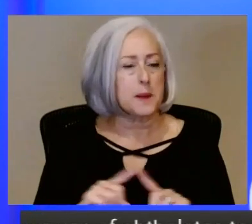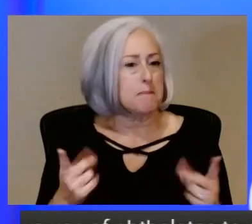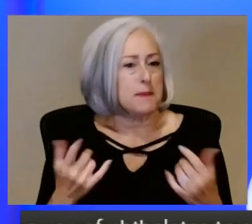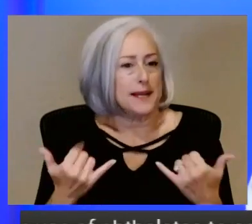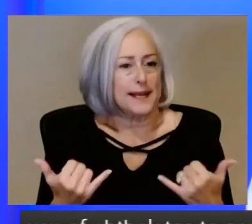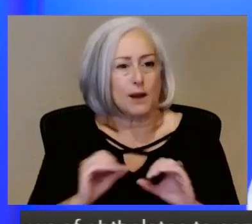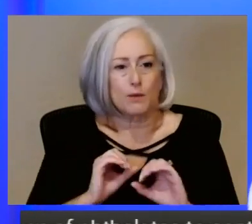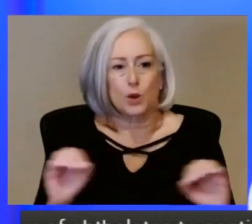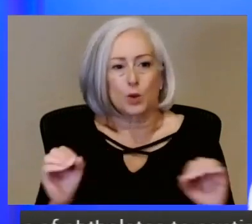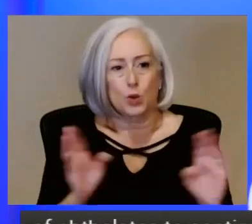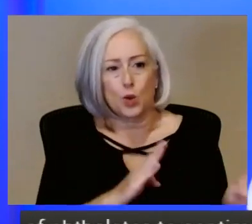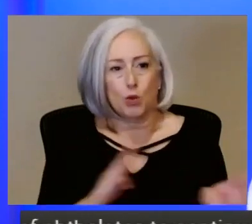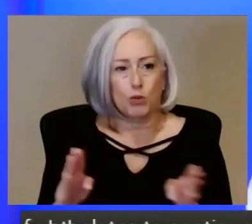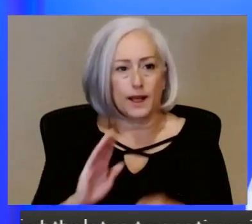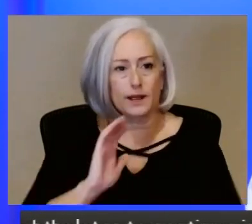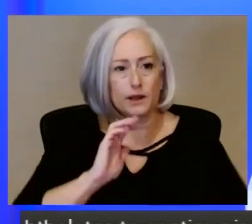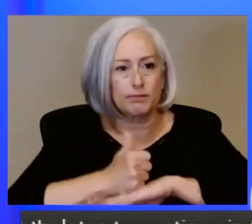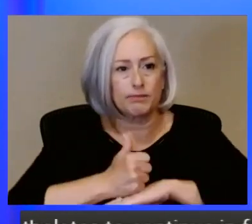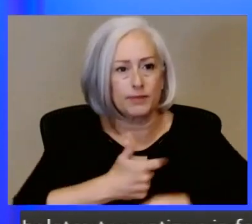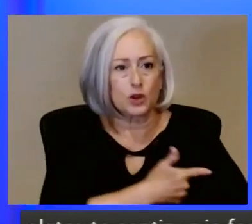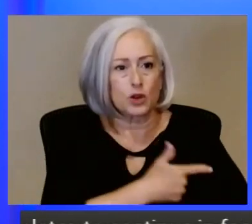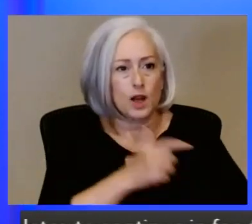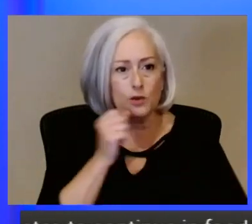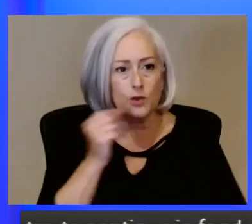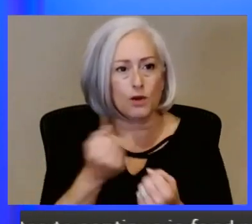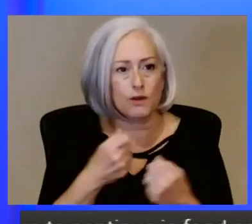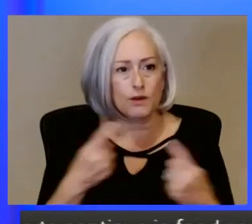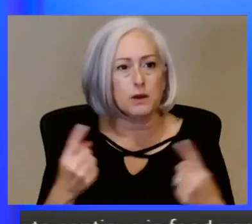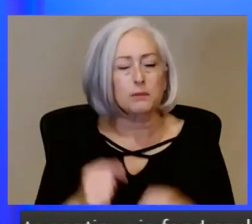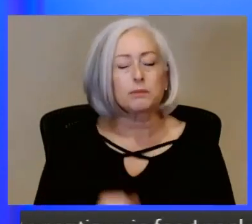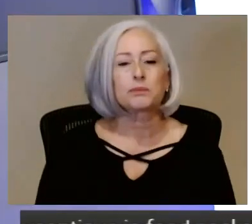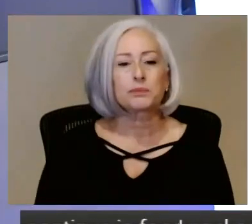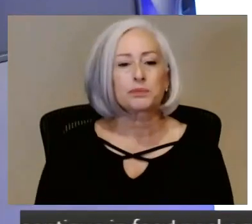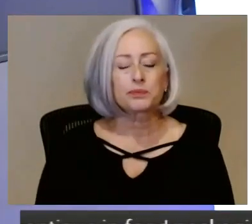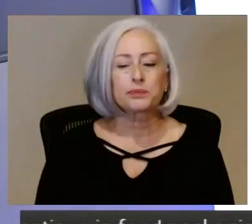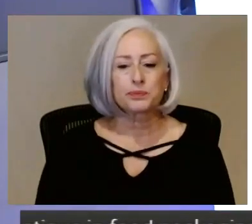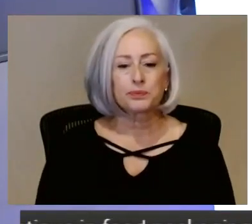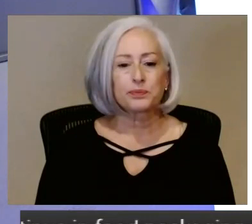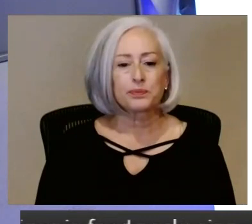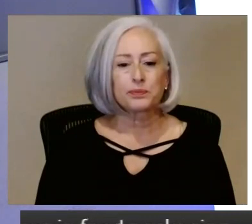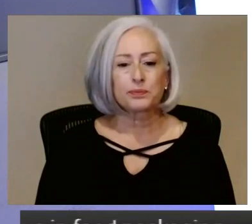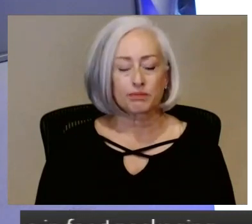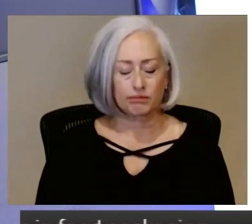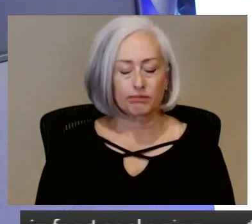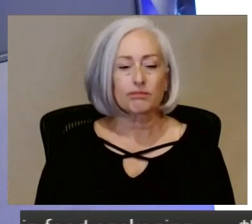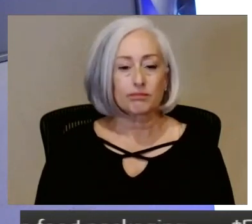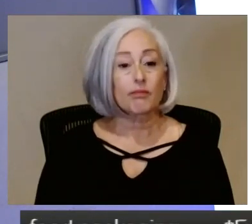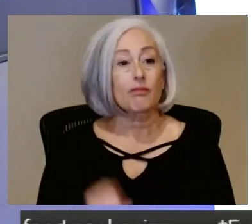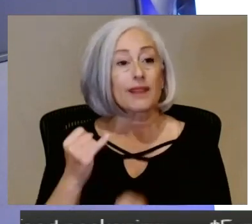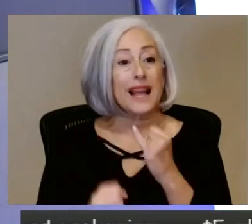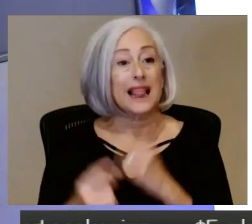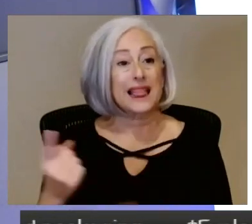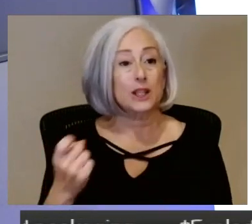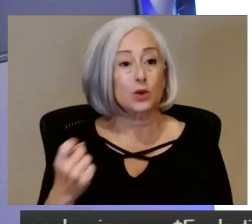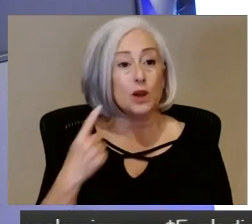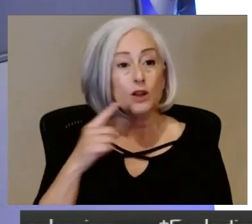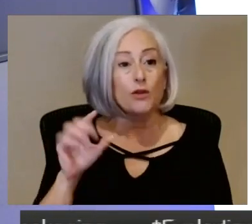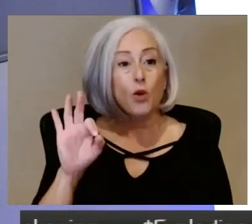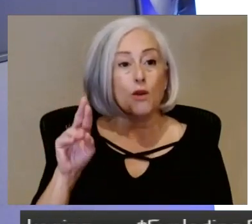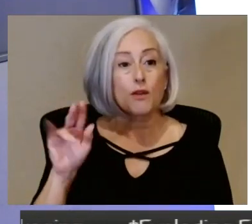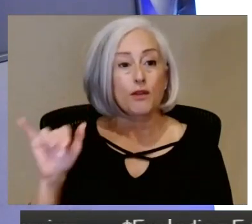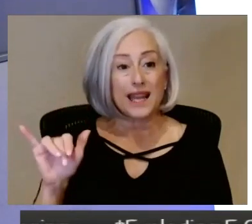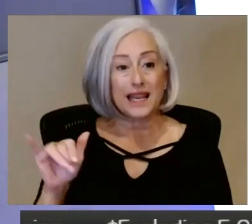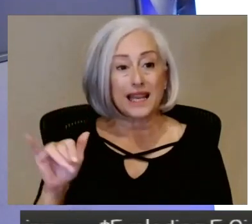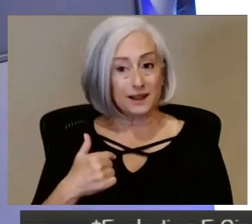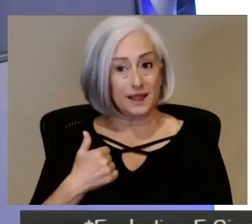it for the mass public, for the general population. Okay, I'm going to ask this last question for Fanny. I was positive with